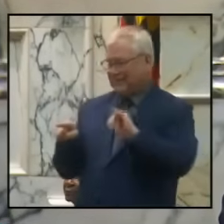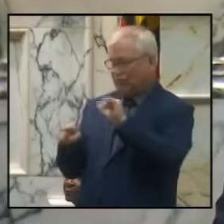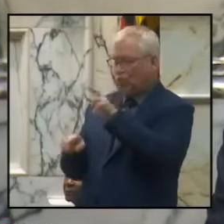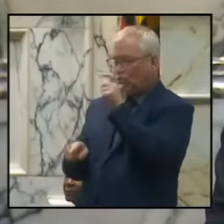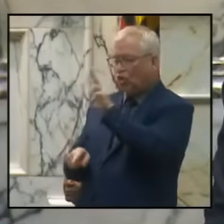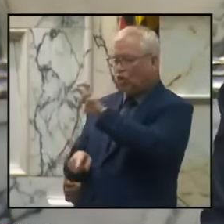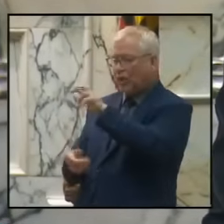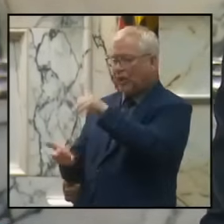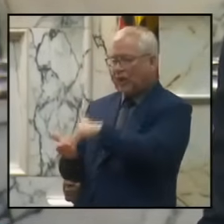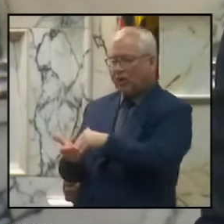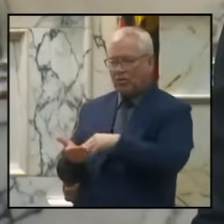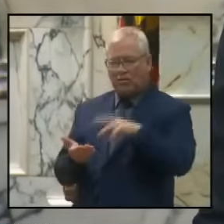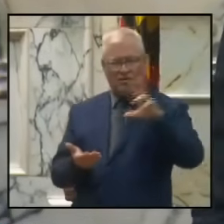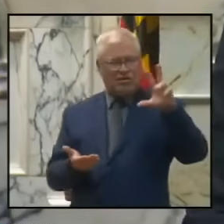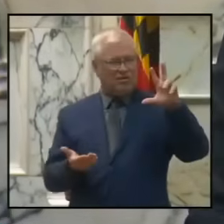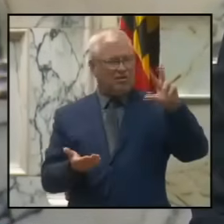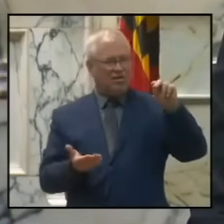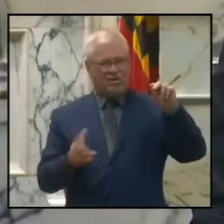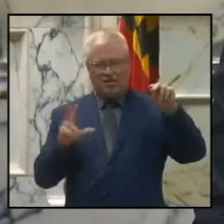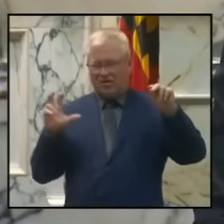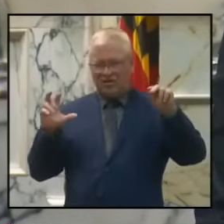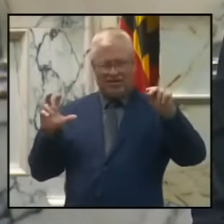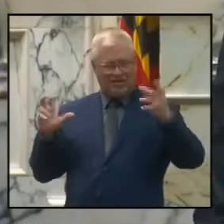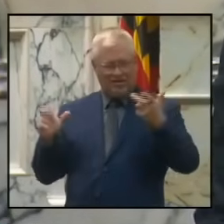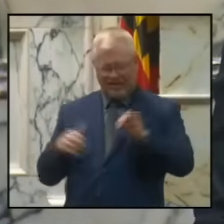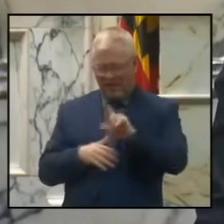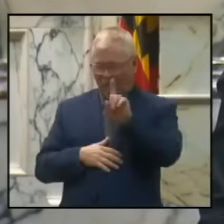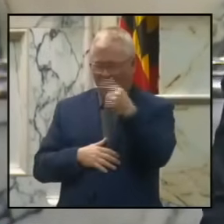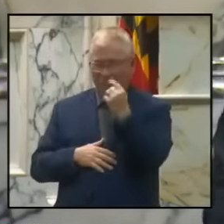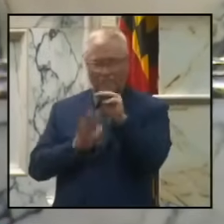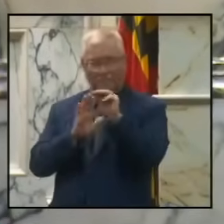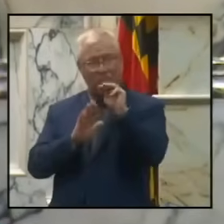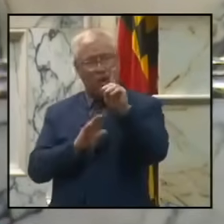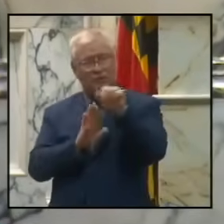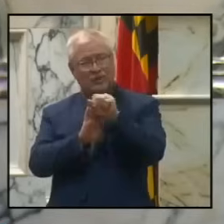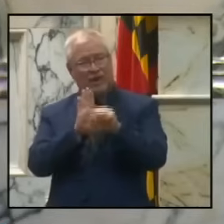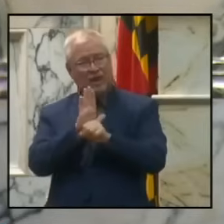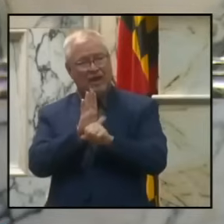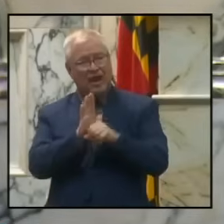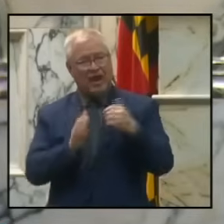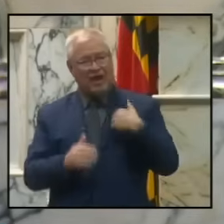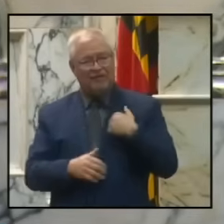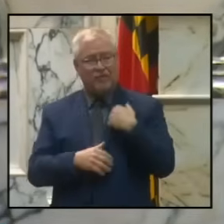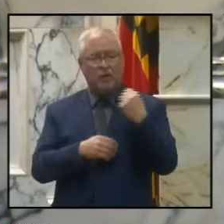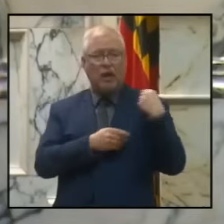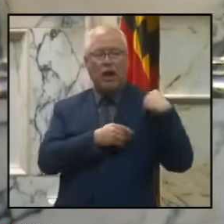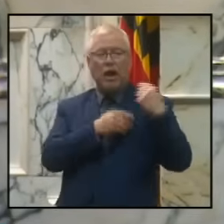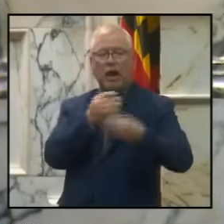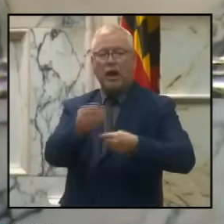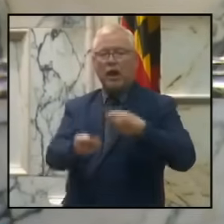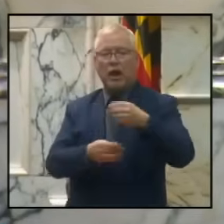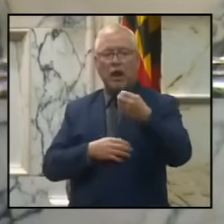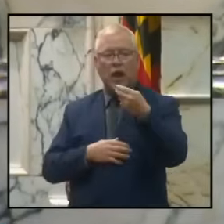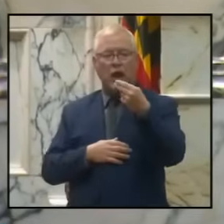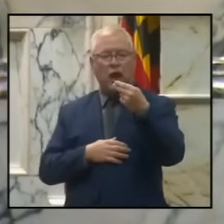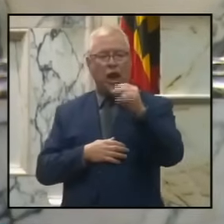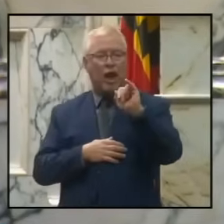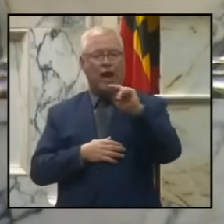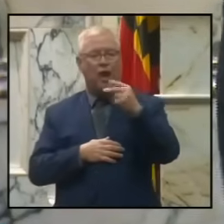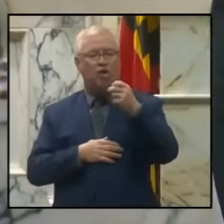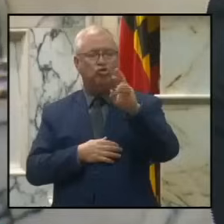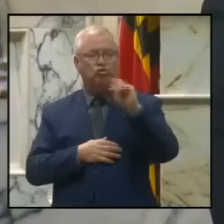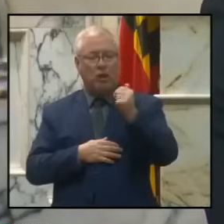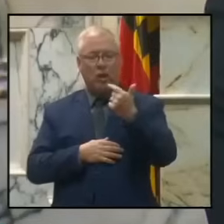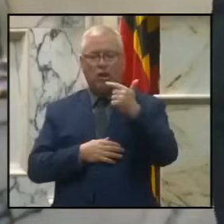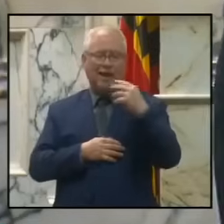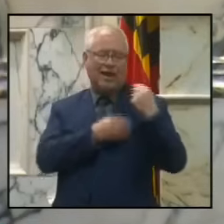Maryland right now is the only state in this country that has both an inheritance tax and an estate tax. You cannot look at the system that we